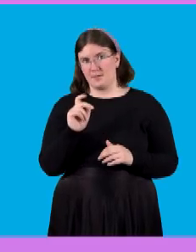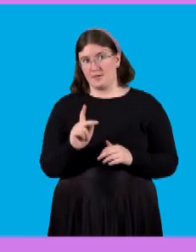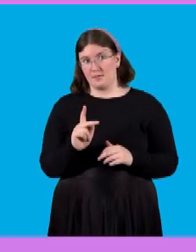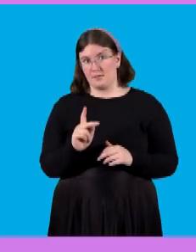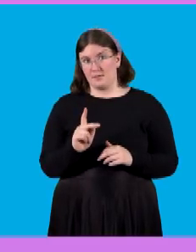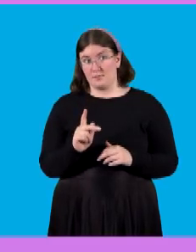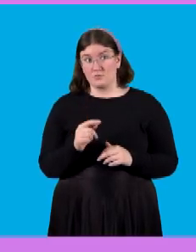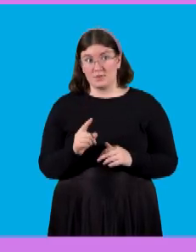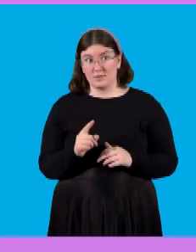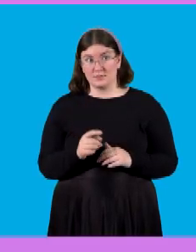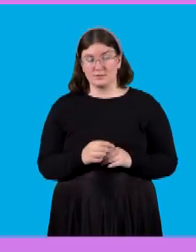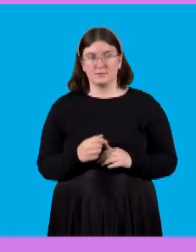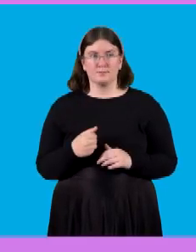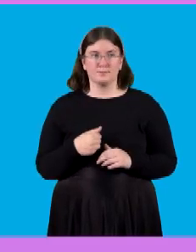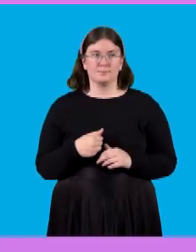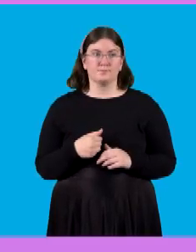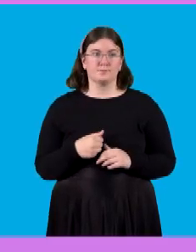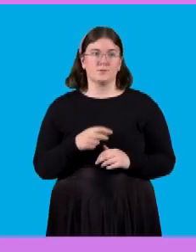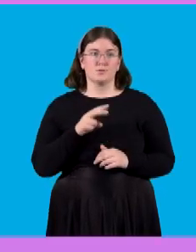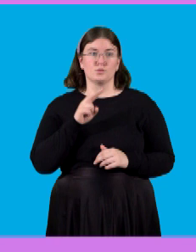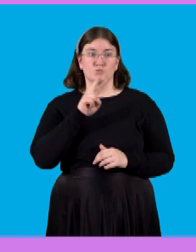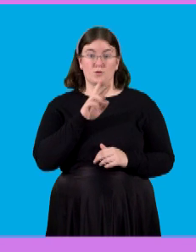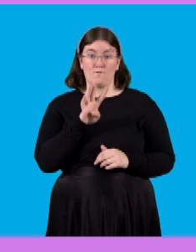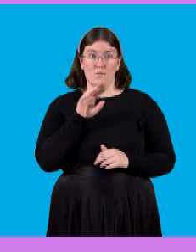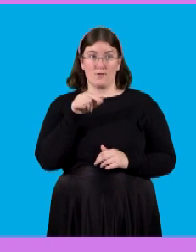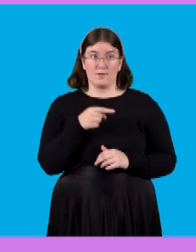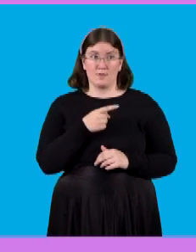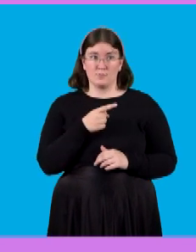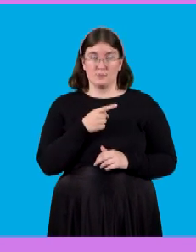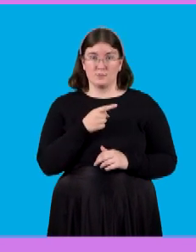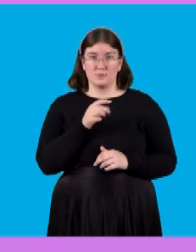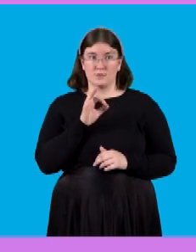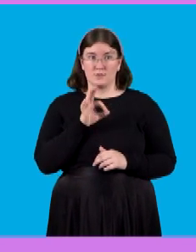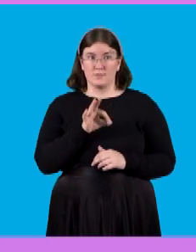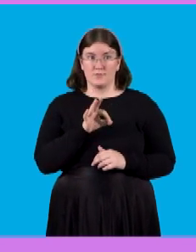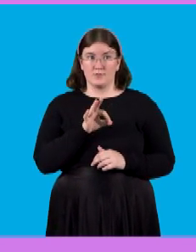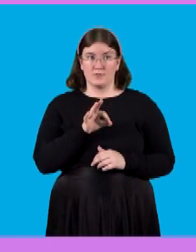24,361.5 ZMKs, right? I'll write it out for you. So it's